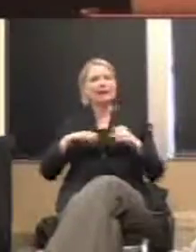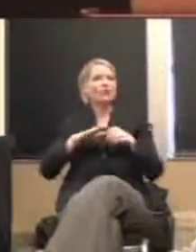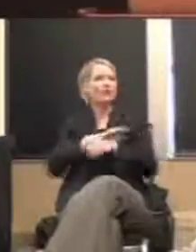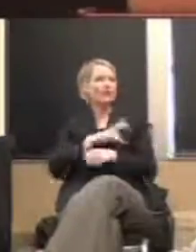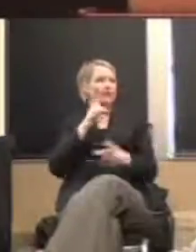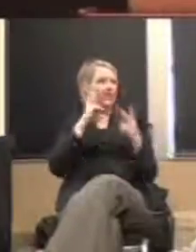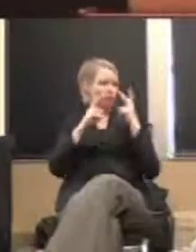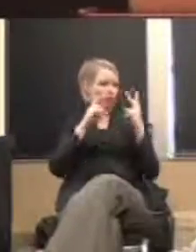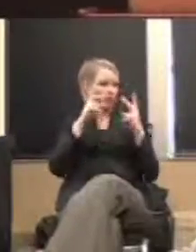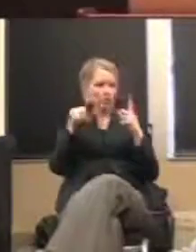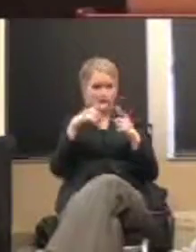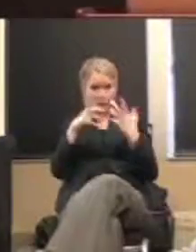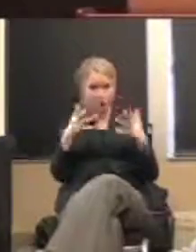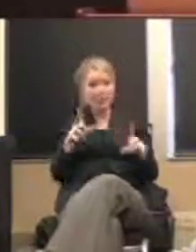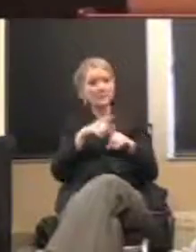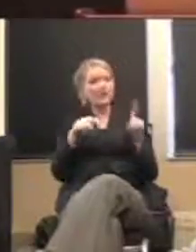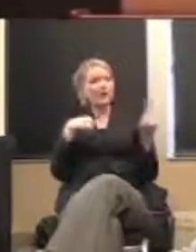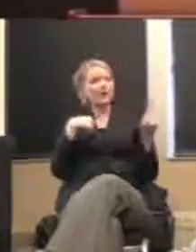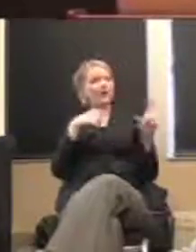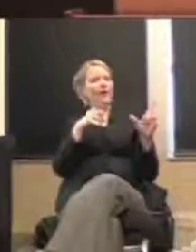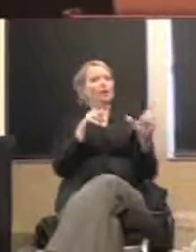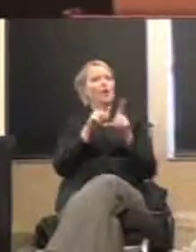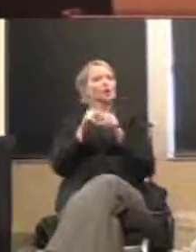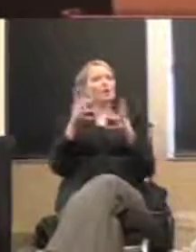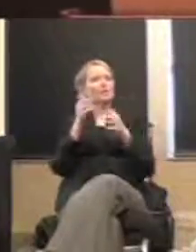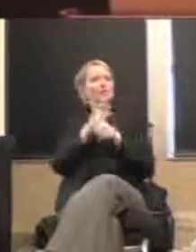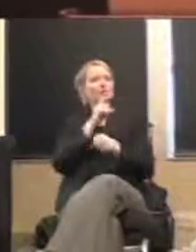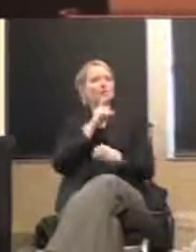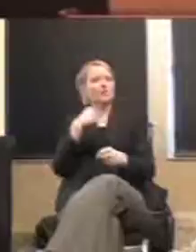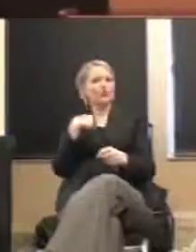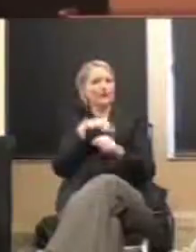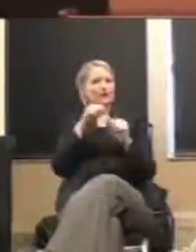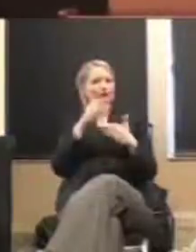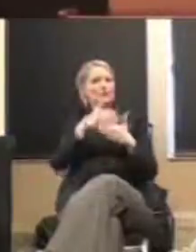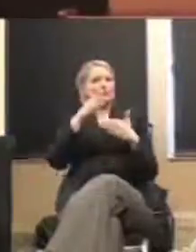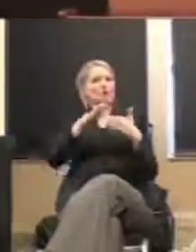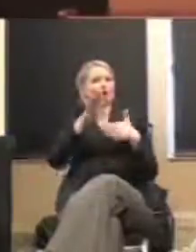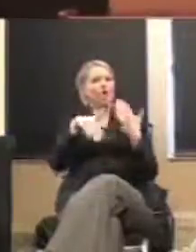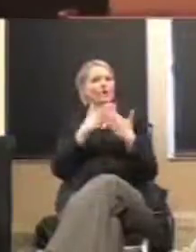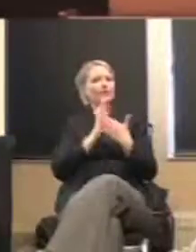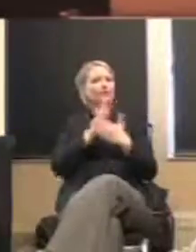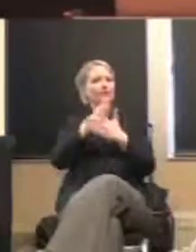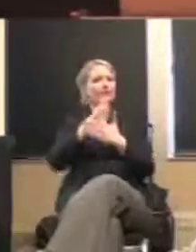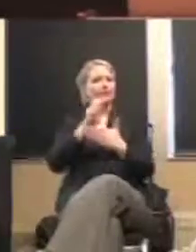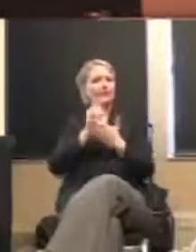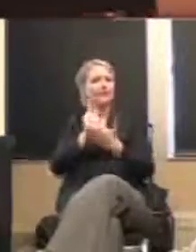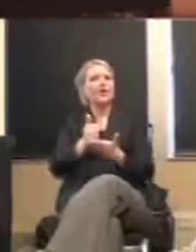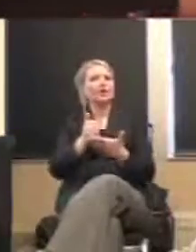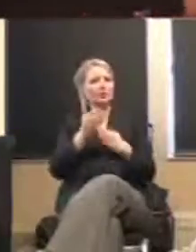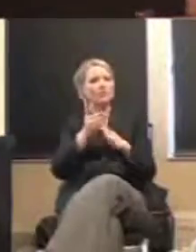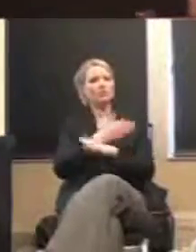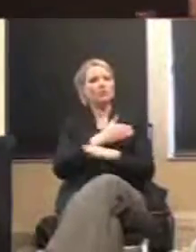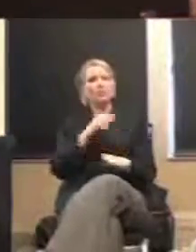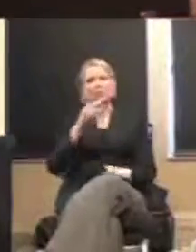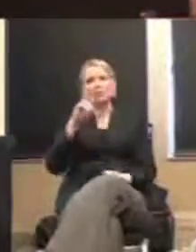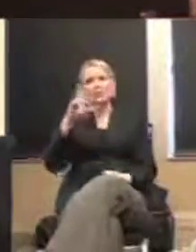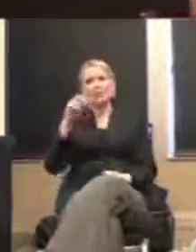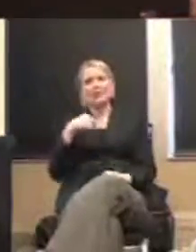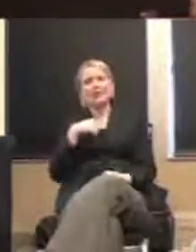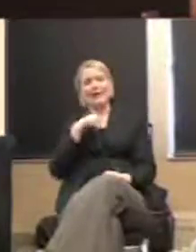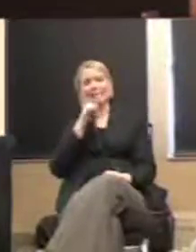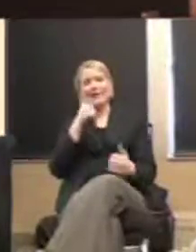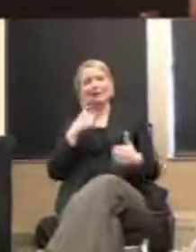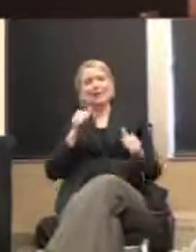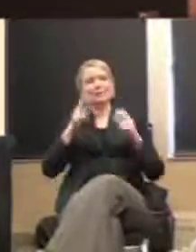done as well, but I want to be sure that we can get through all of these interventions before 2:30. I don't mean to rush, but if you